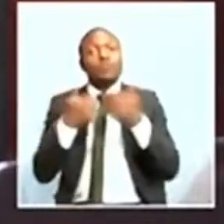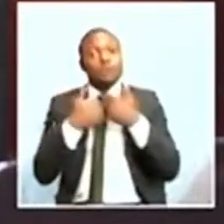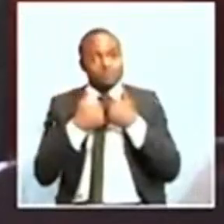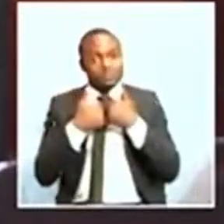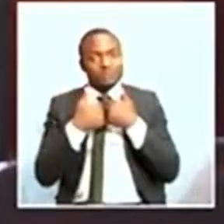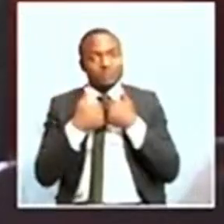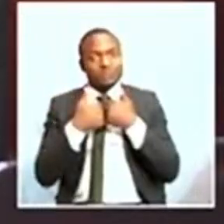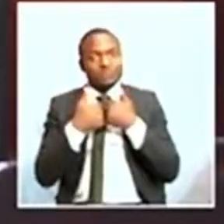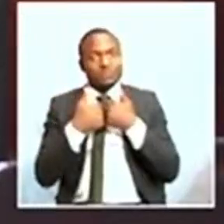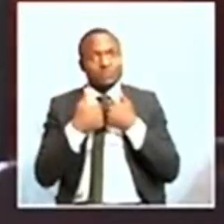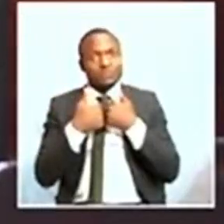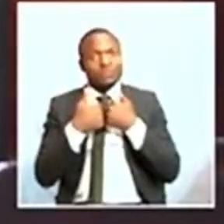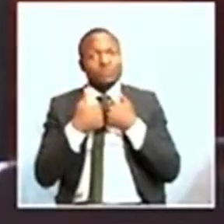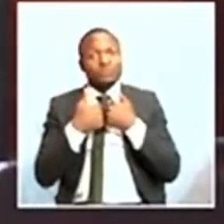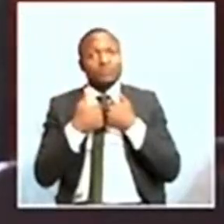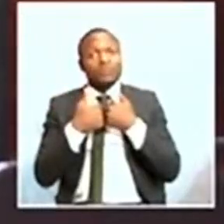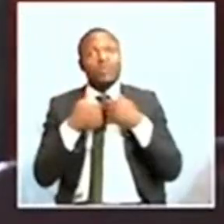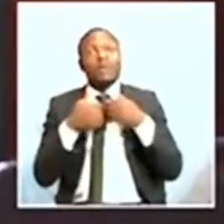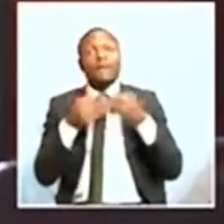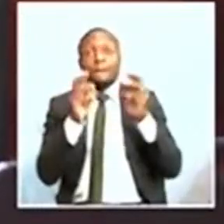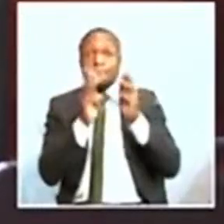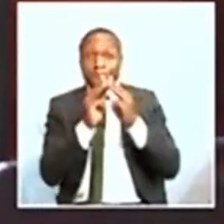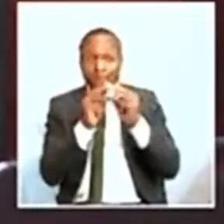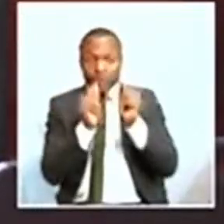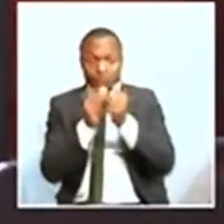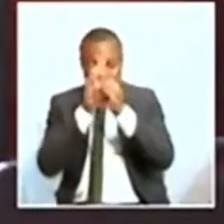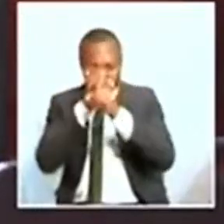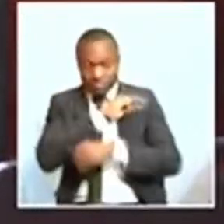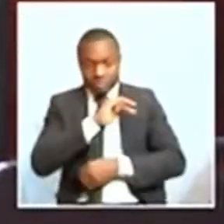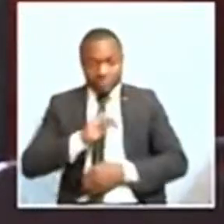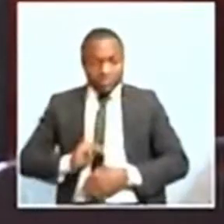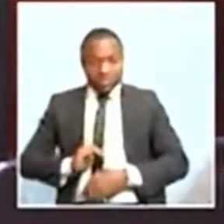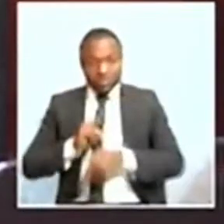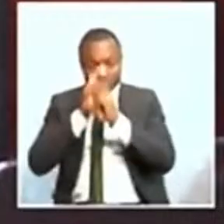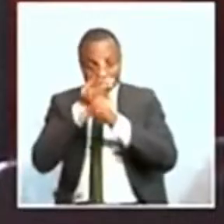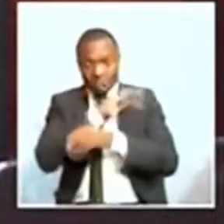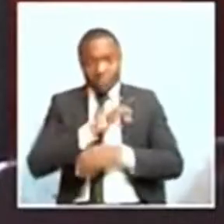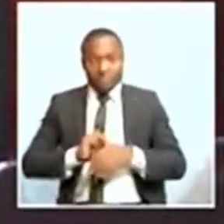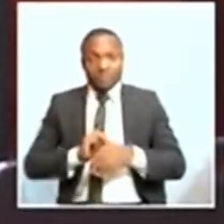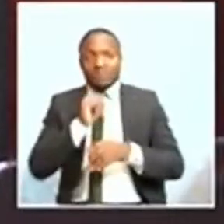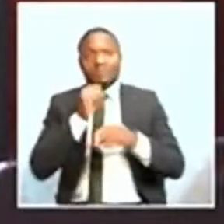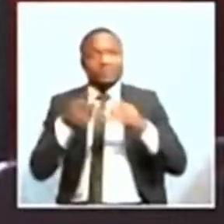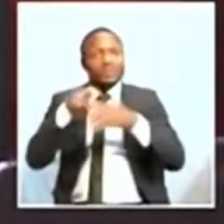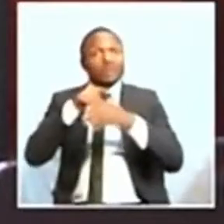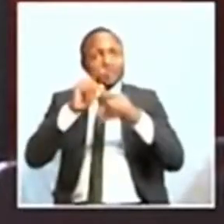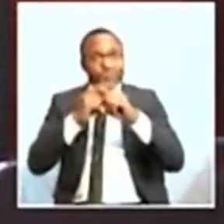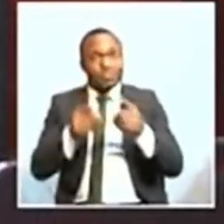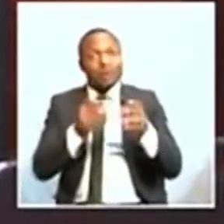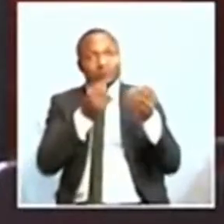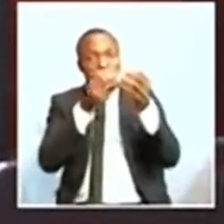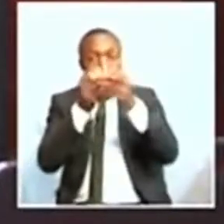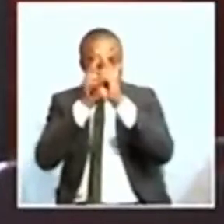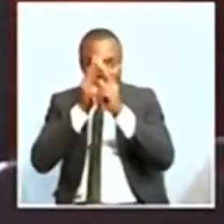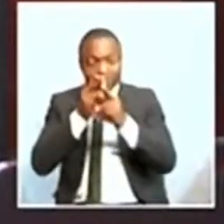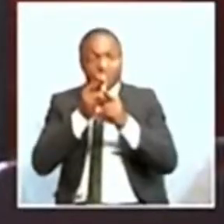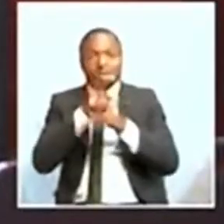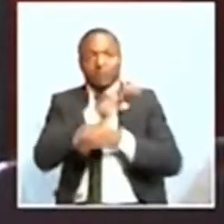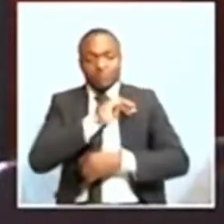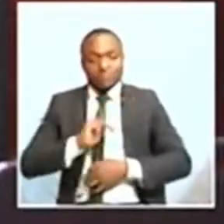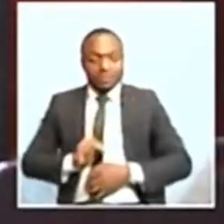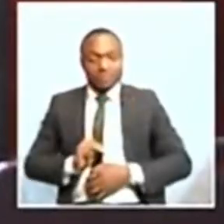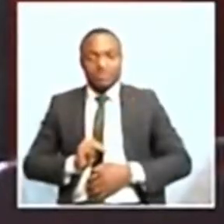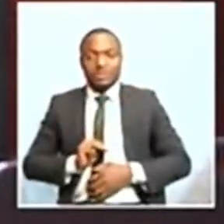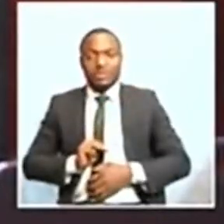a session with the honorable members. I know some honorable members did participate, but most of the honorable members have been